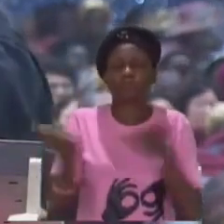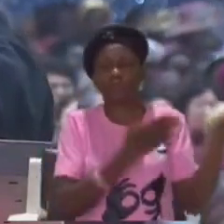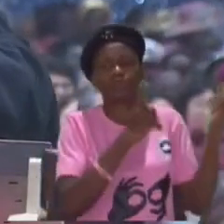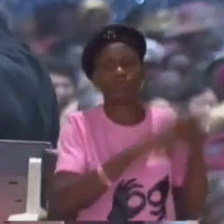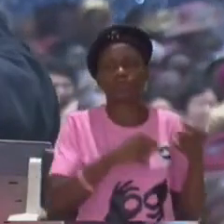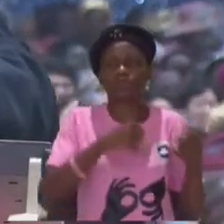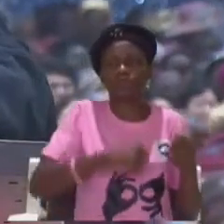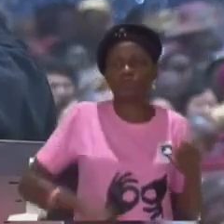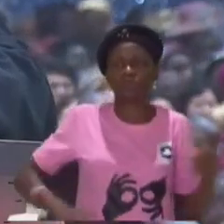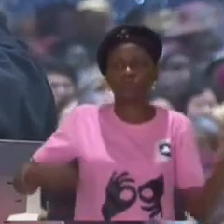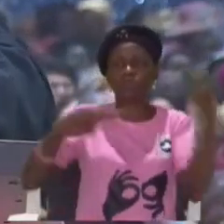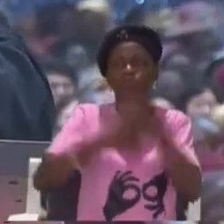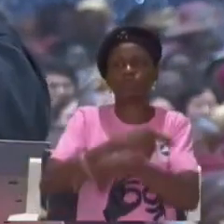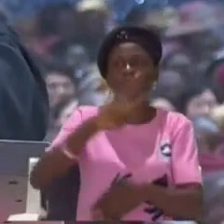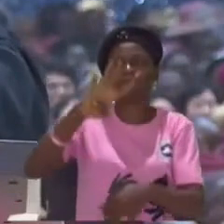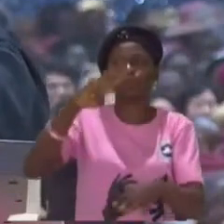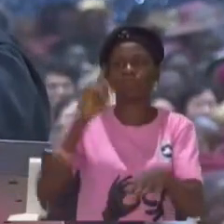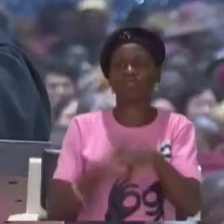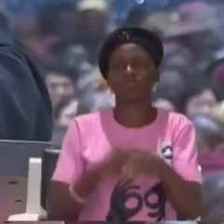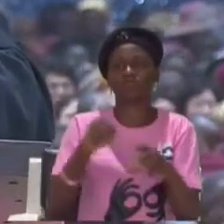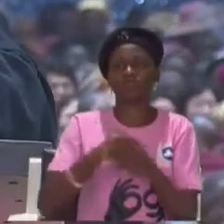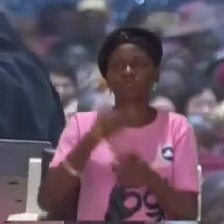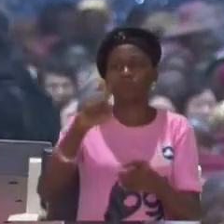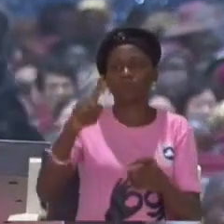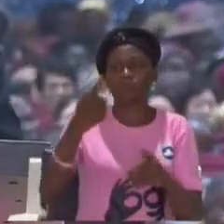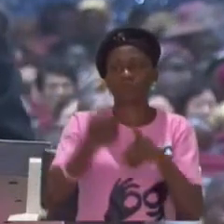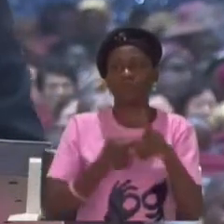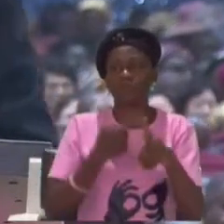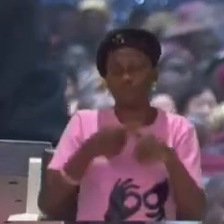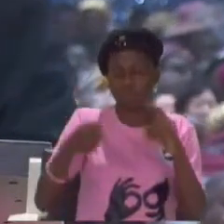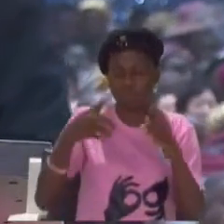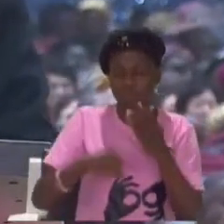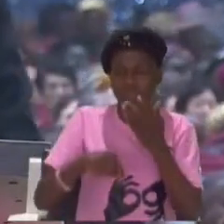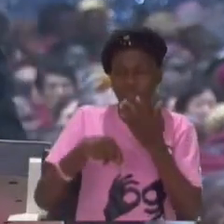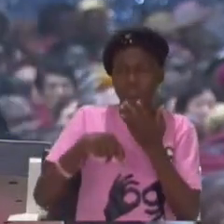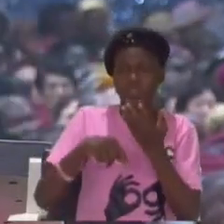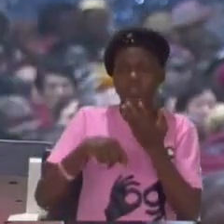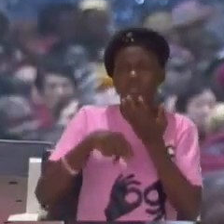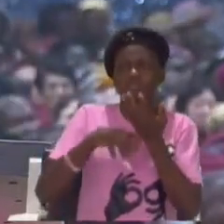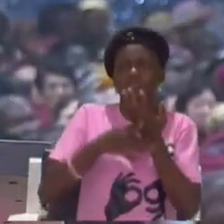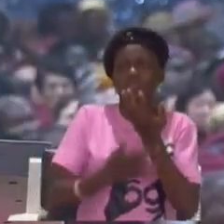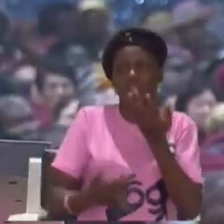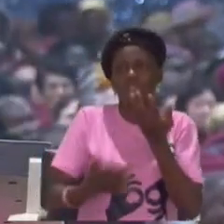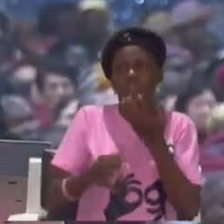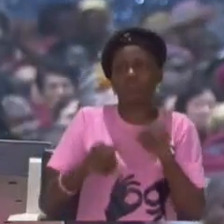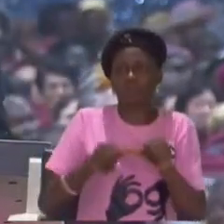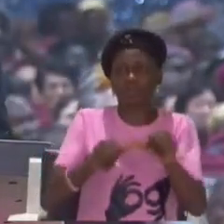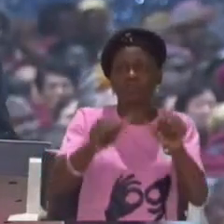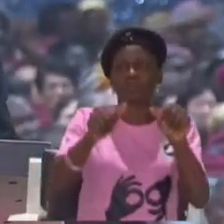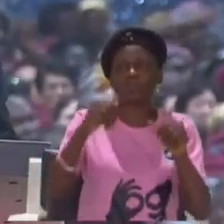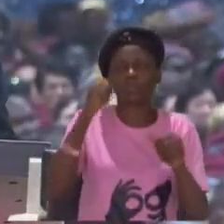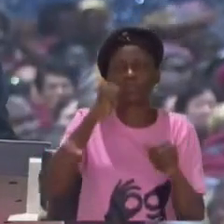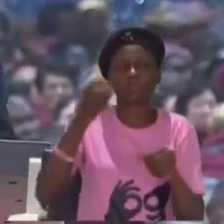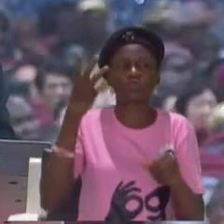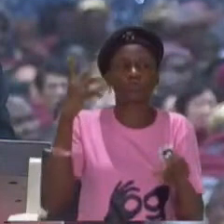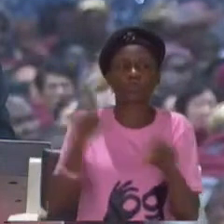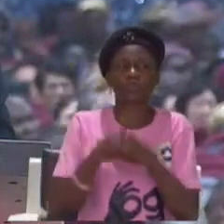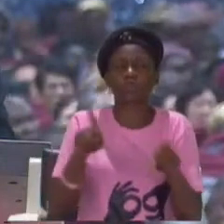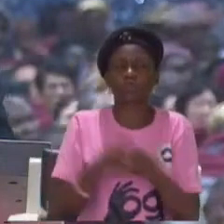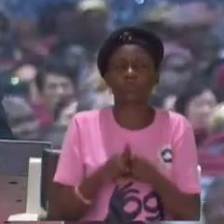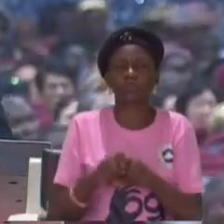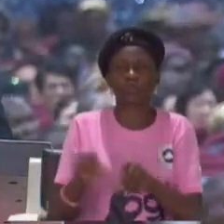4 times within a month, but the leakage continued. She was also placed